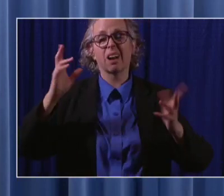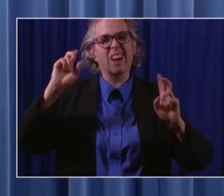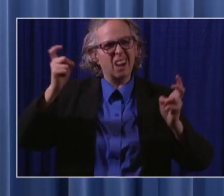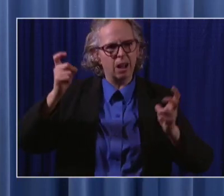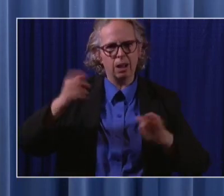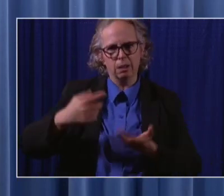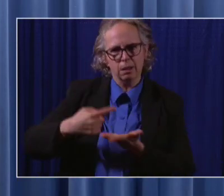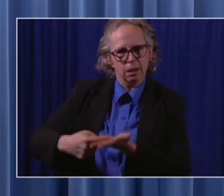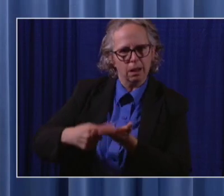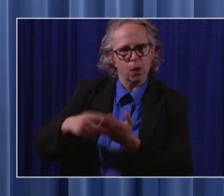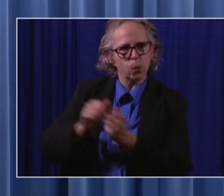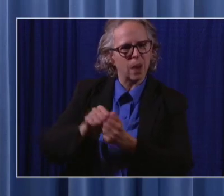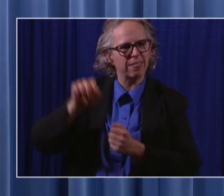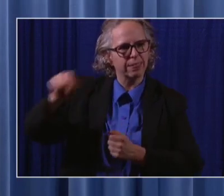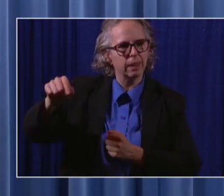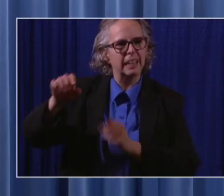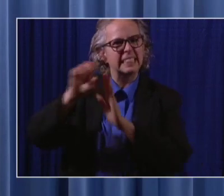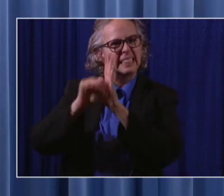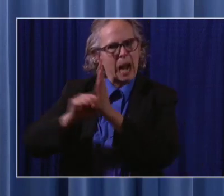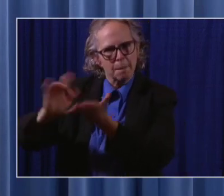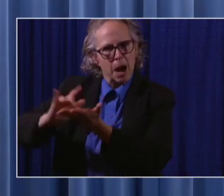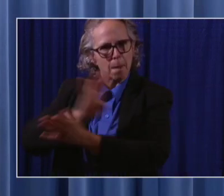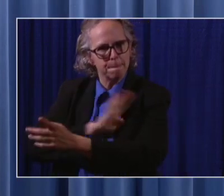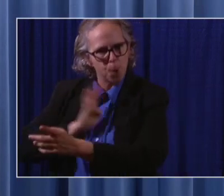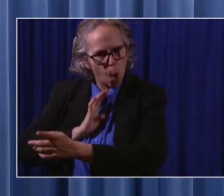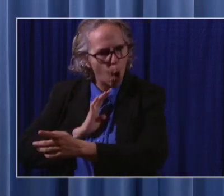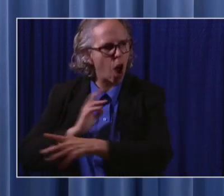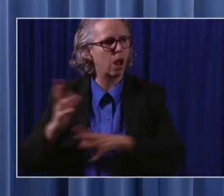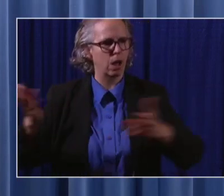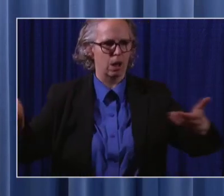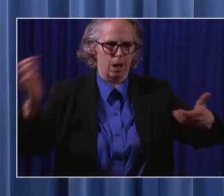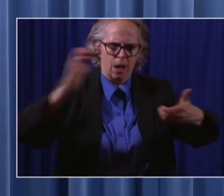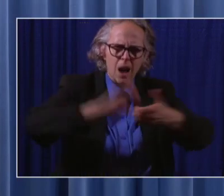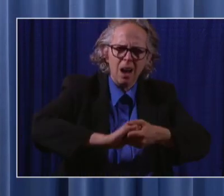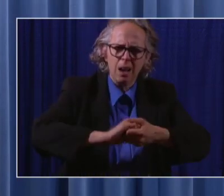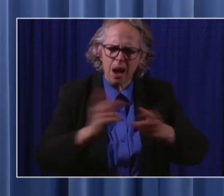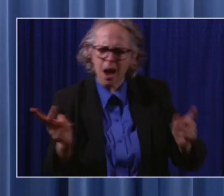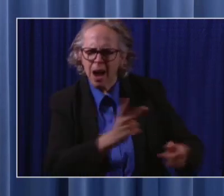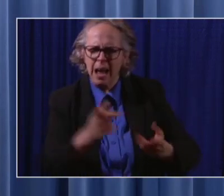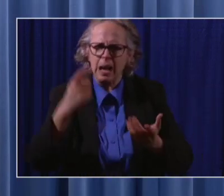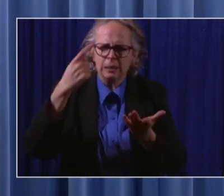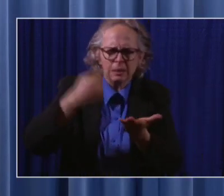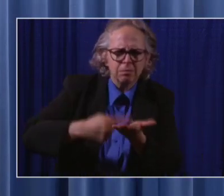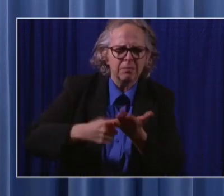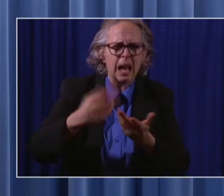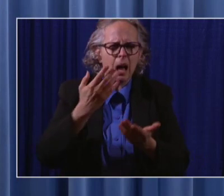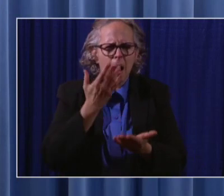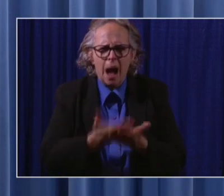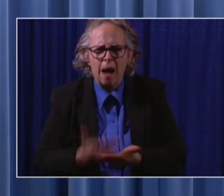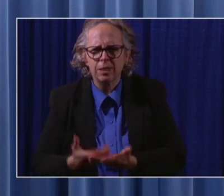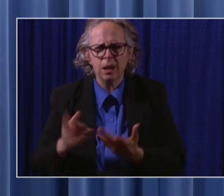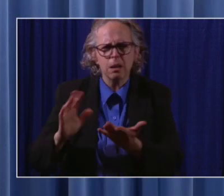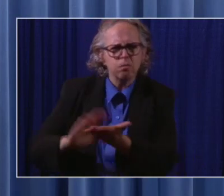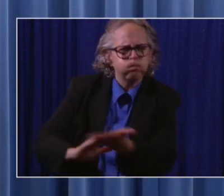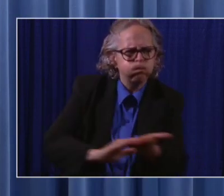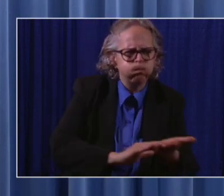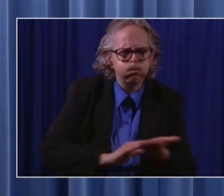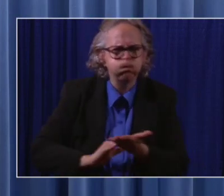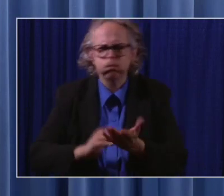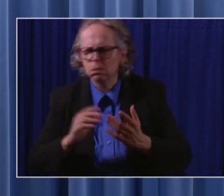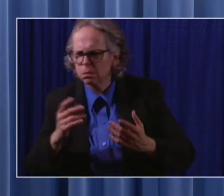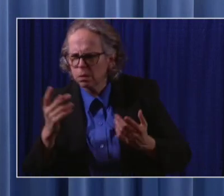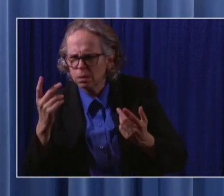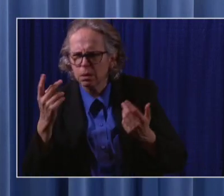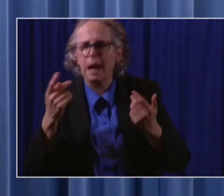hearing all the evidence, weighing the evidence, getting input, and you make that decision. That's